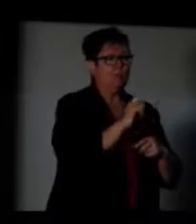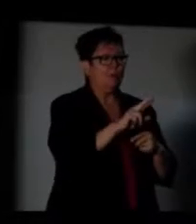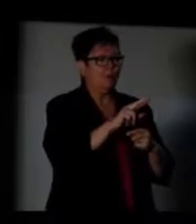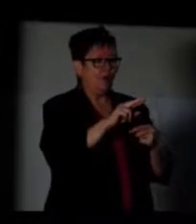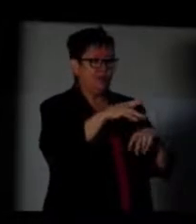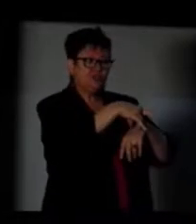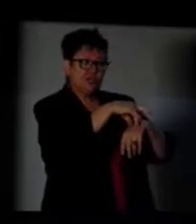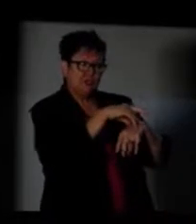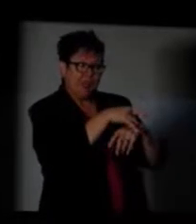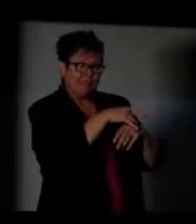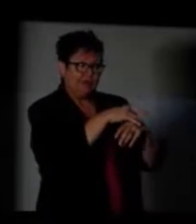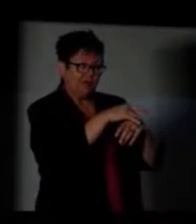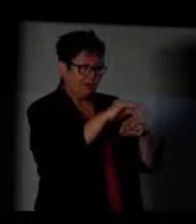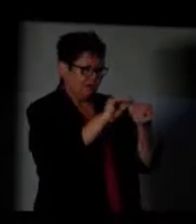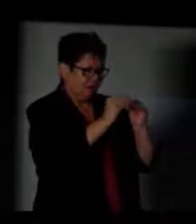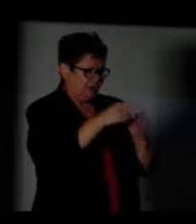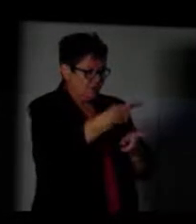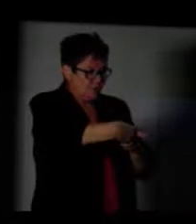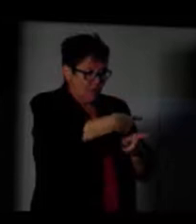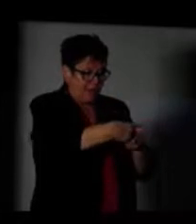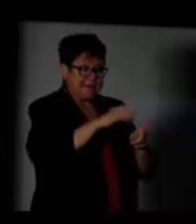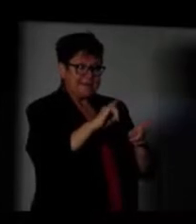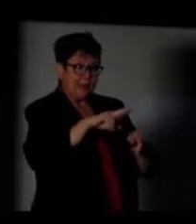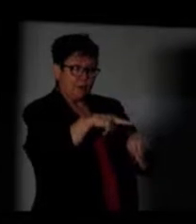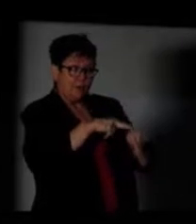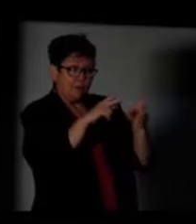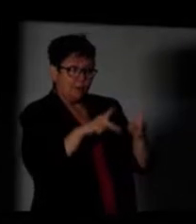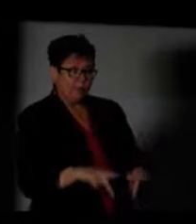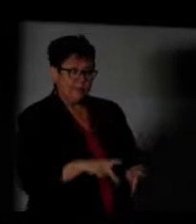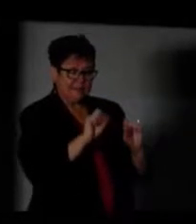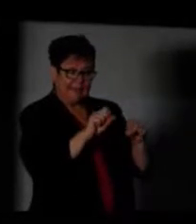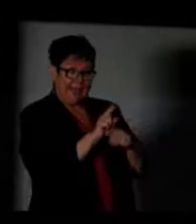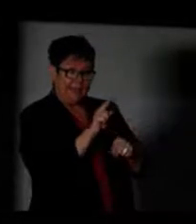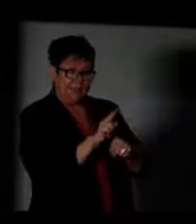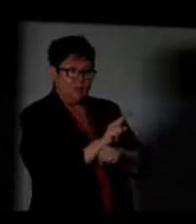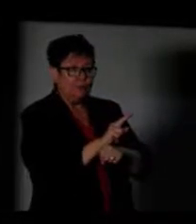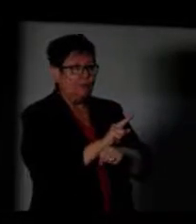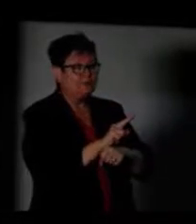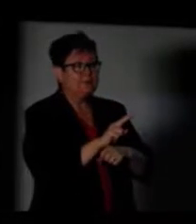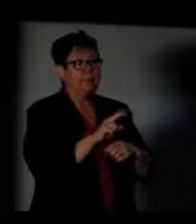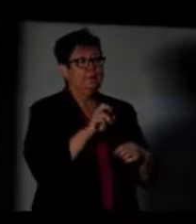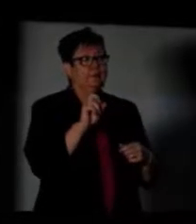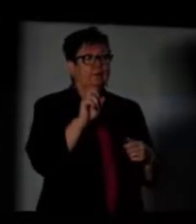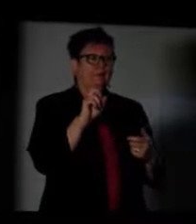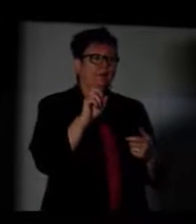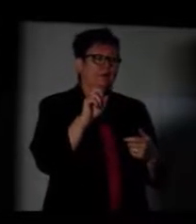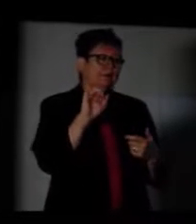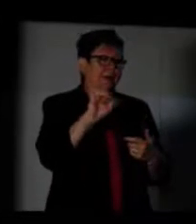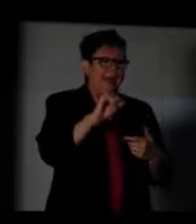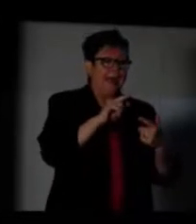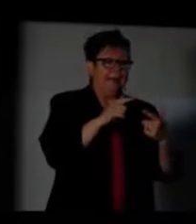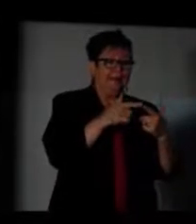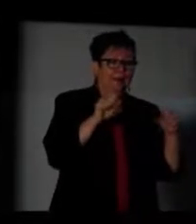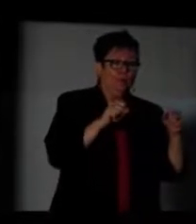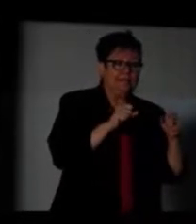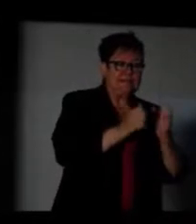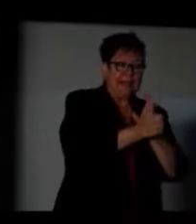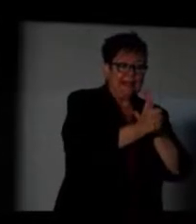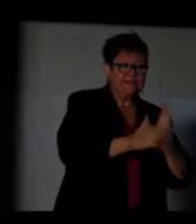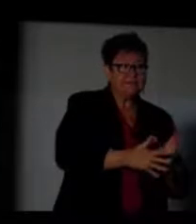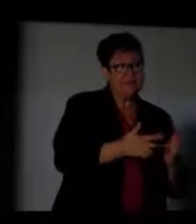coordinate that a normal person could use, wasn't an expert in linguistics or geographical regions or something, there's probably